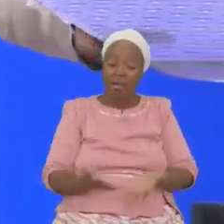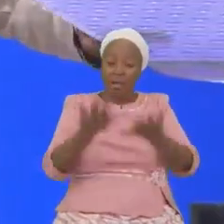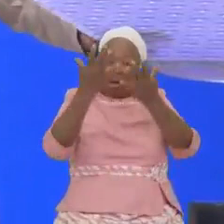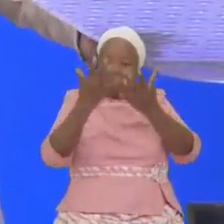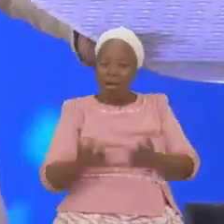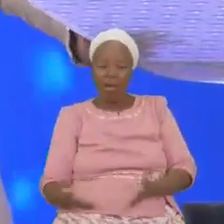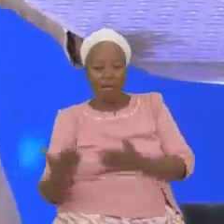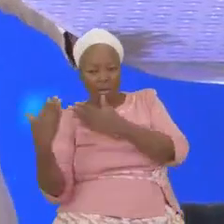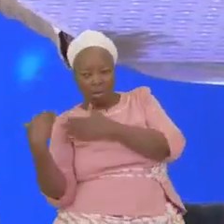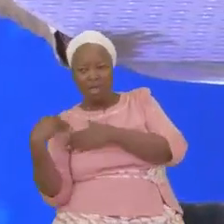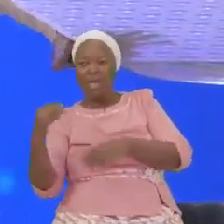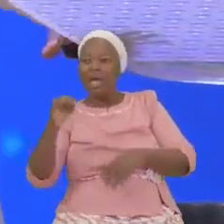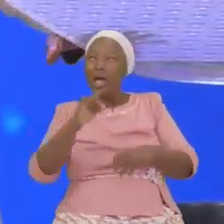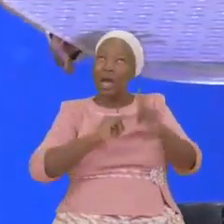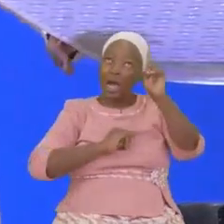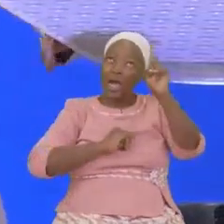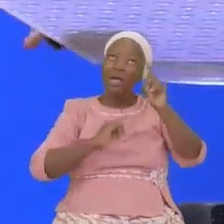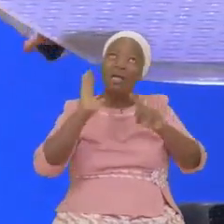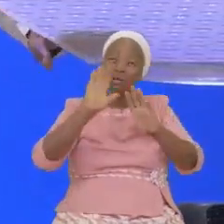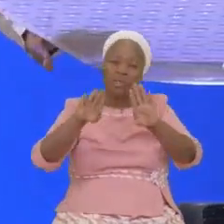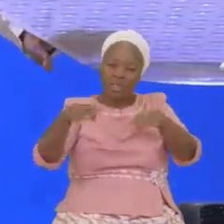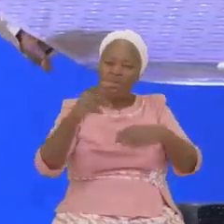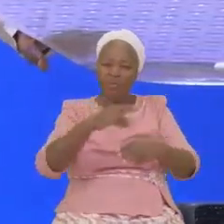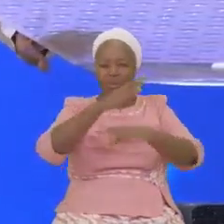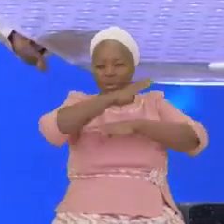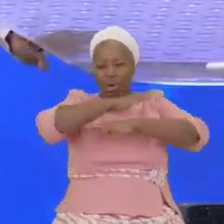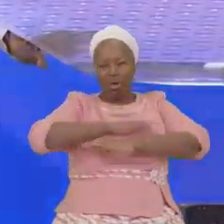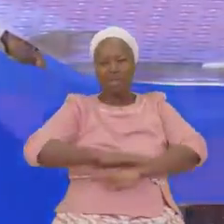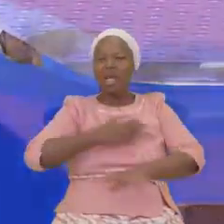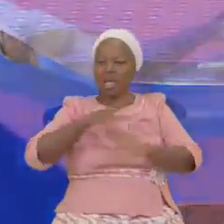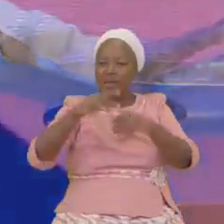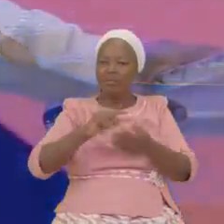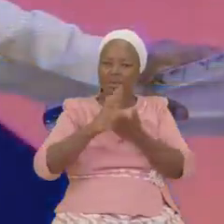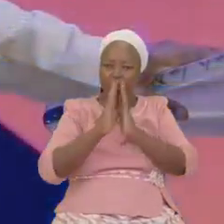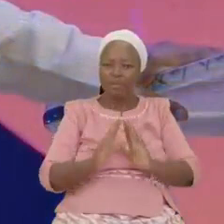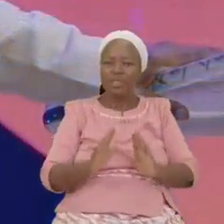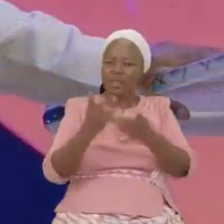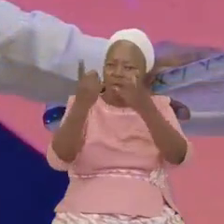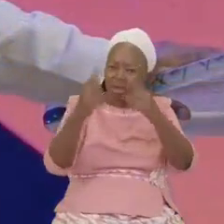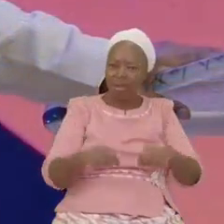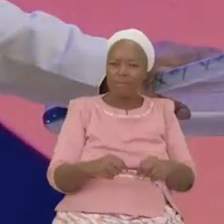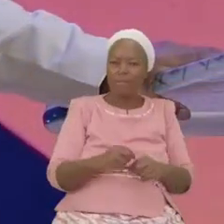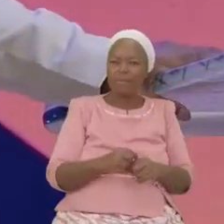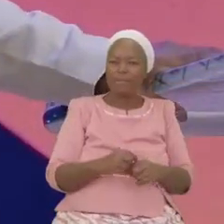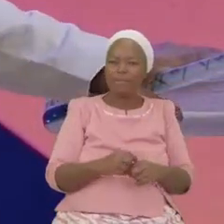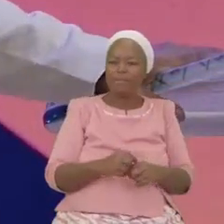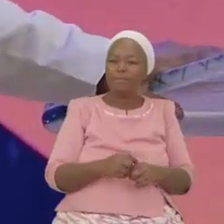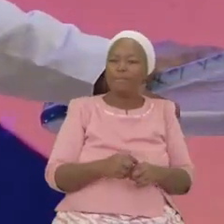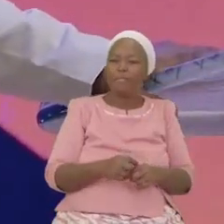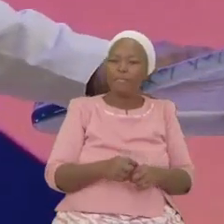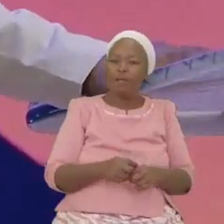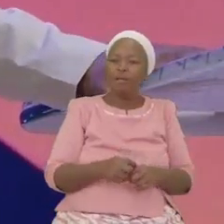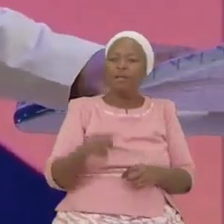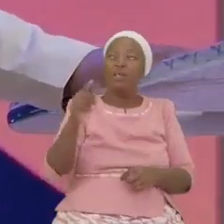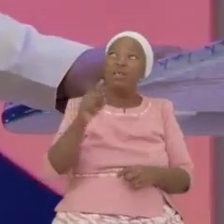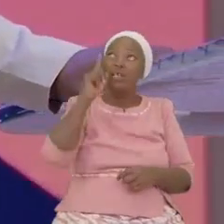and I will give you rest. I'll give you peace. Come. He